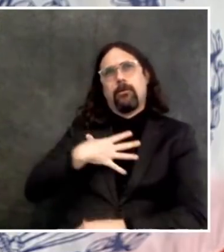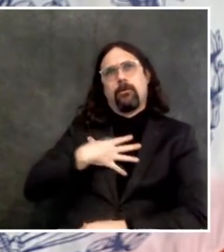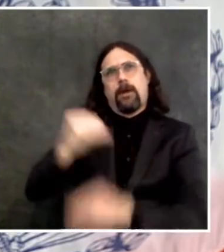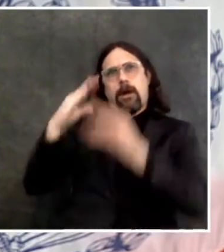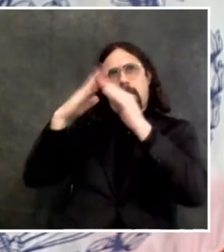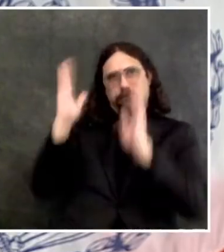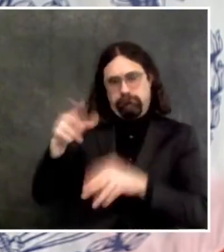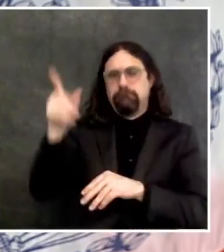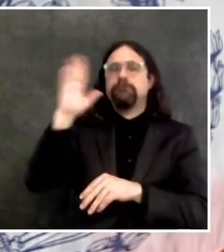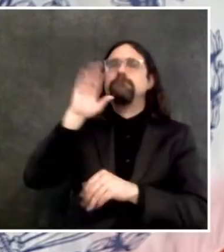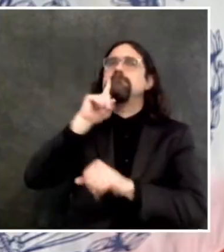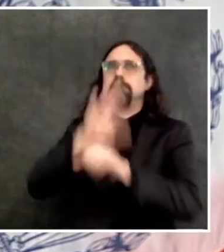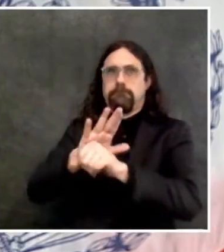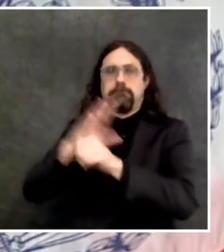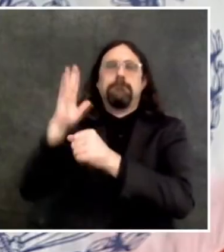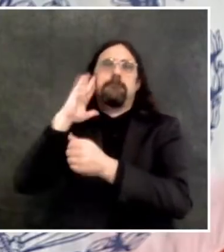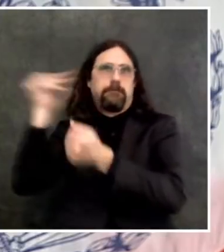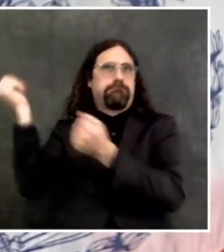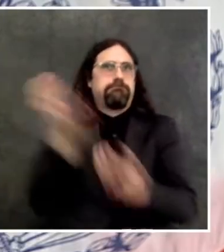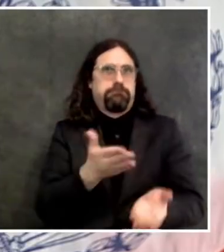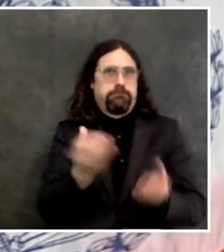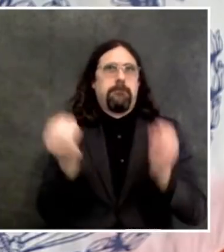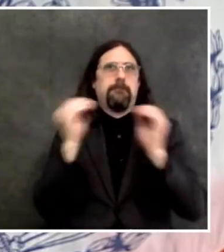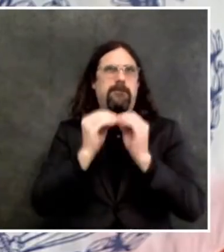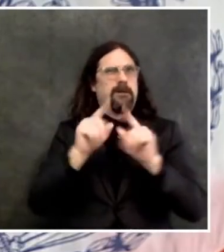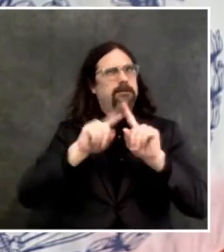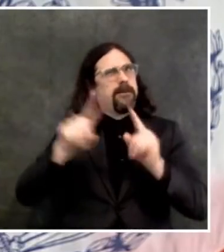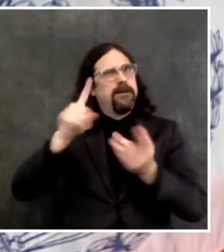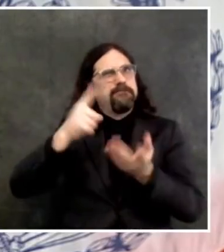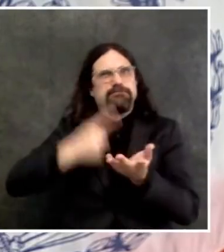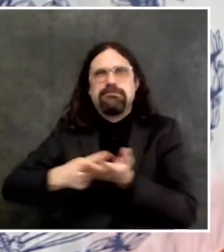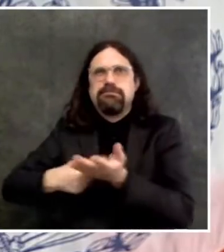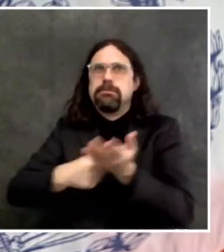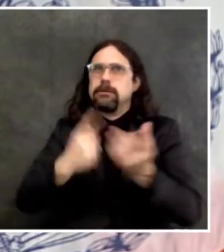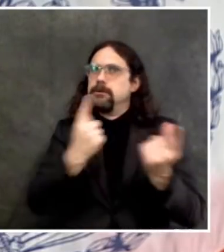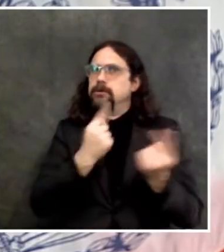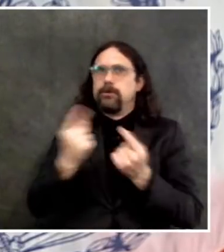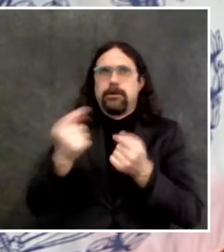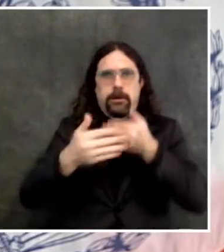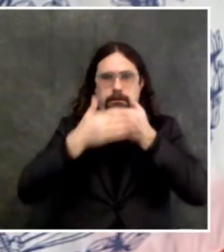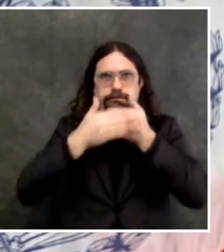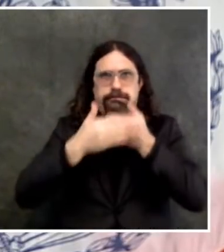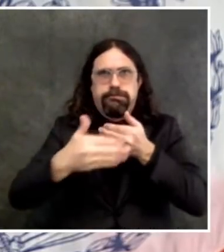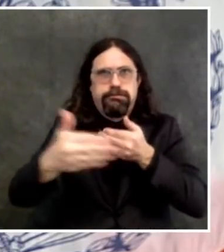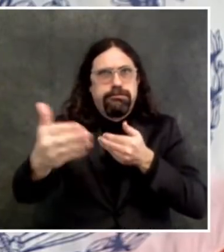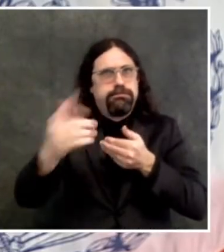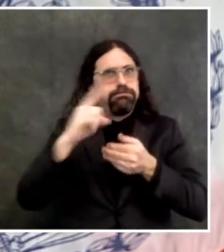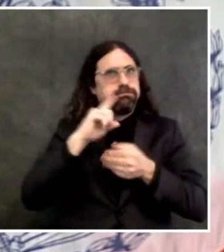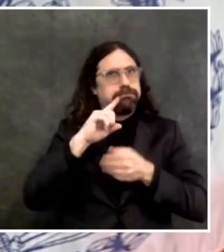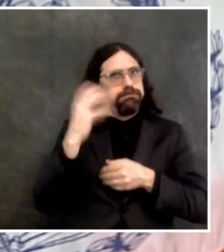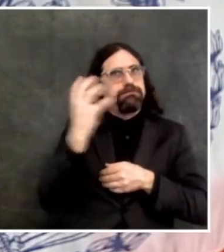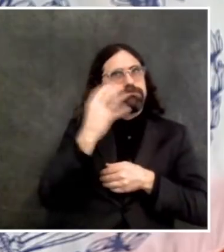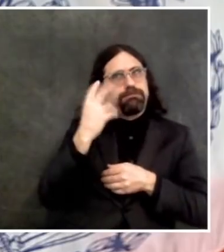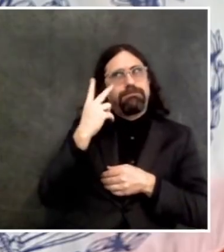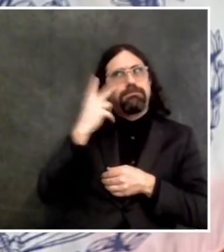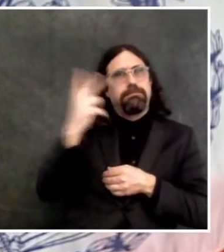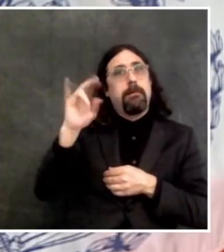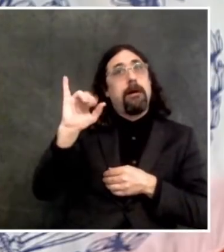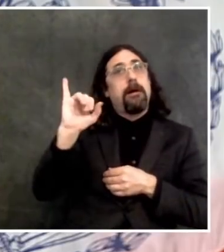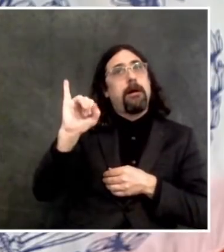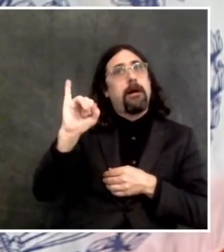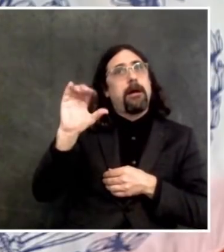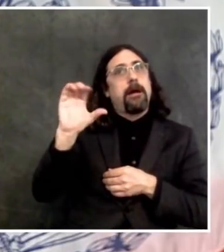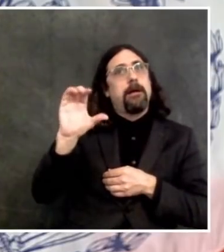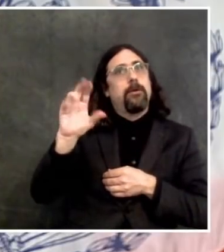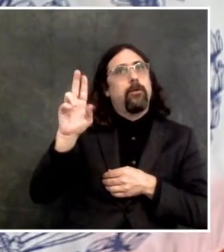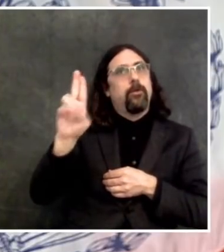in ICUs, the number we projected coming up this Sunday and Monday, the facts that were